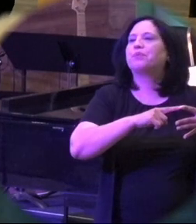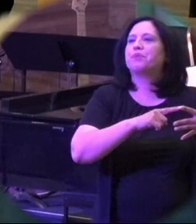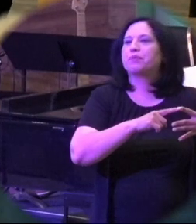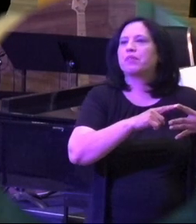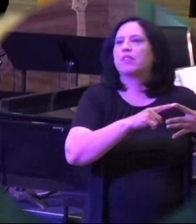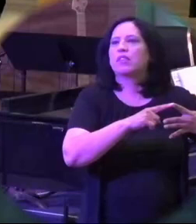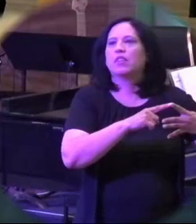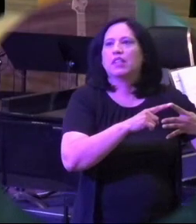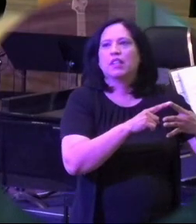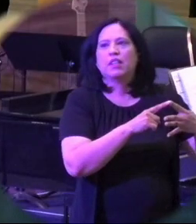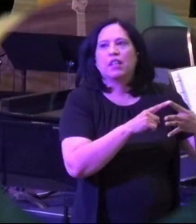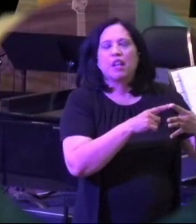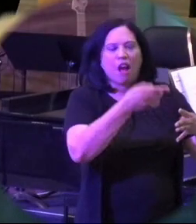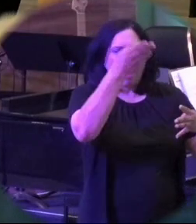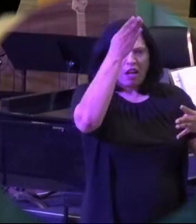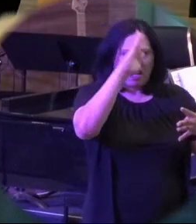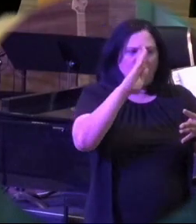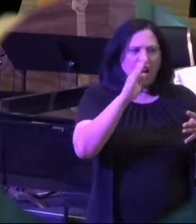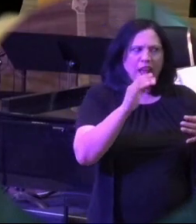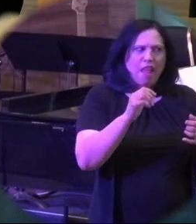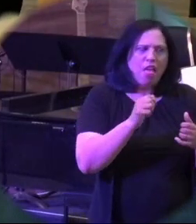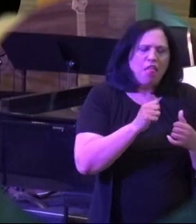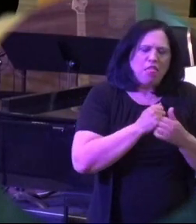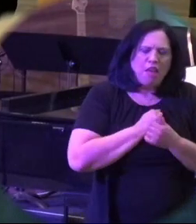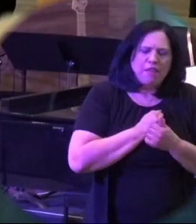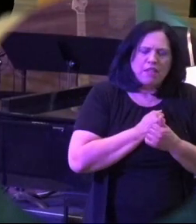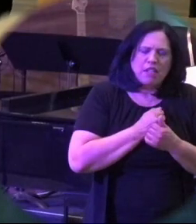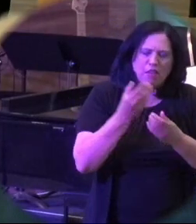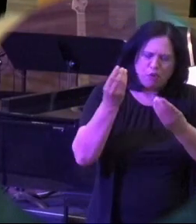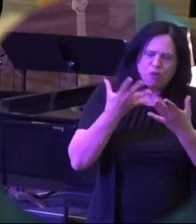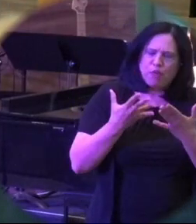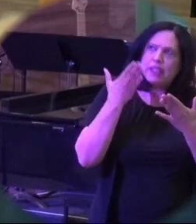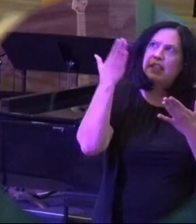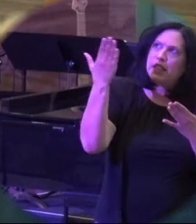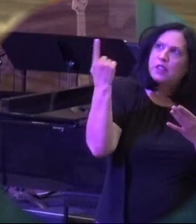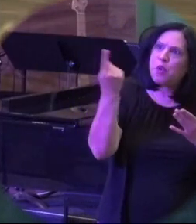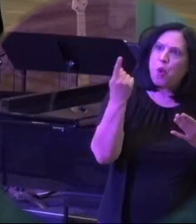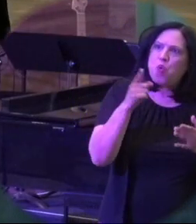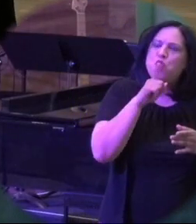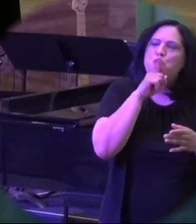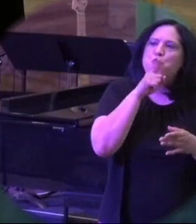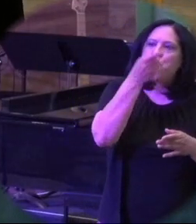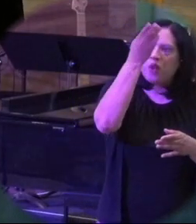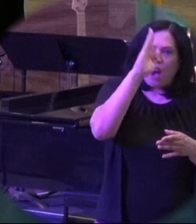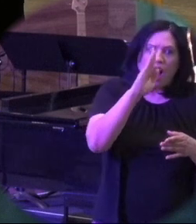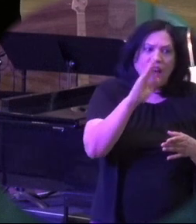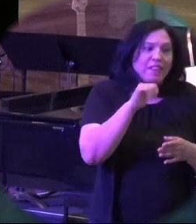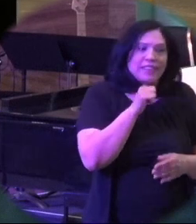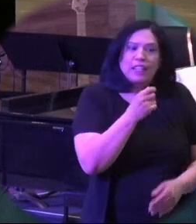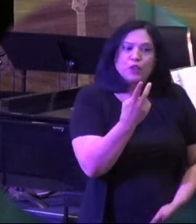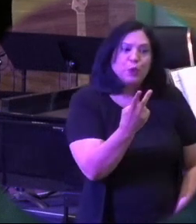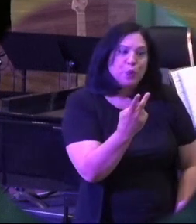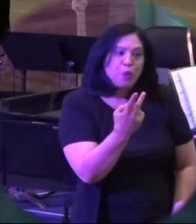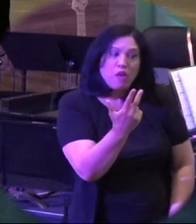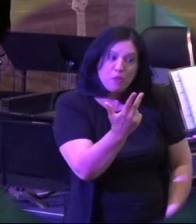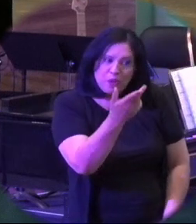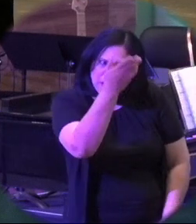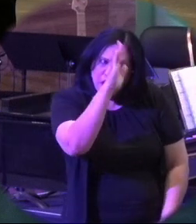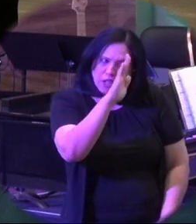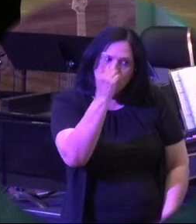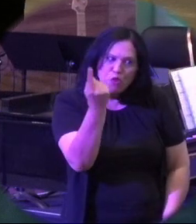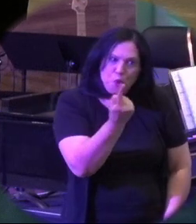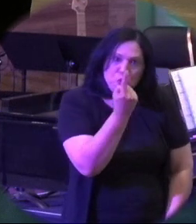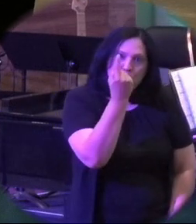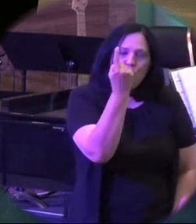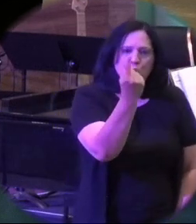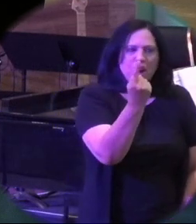is that God lovingly tells us that He's the only true God. There's not 2 gods, not 3, there's only one. And